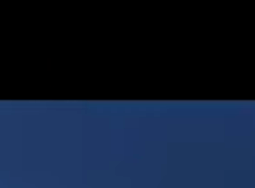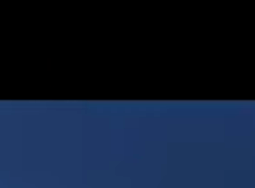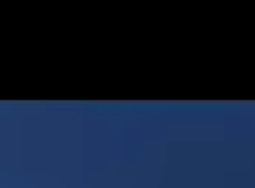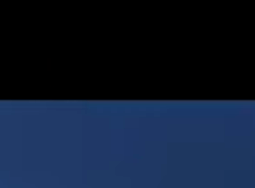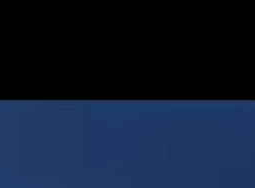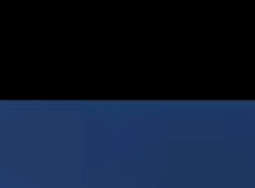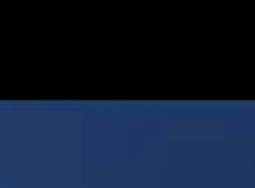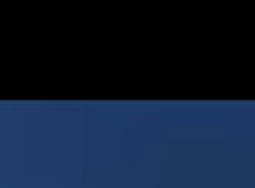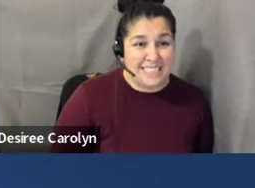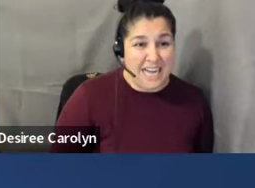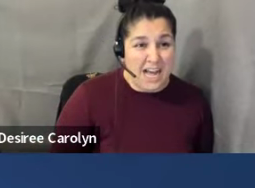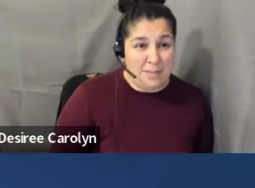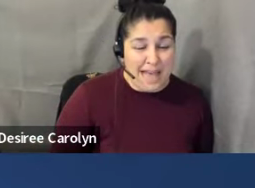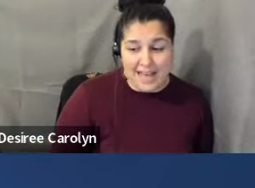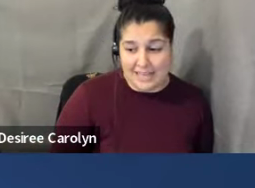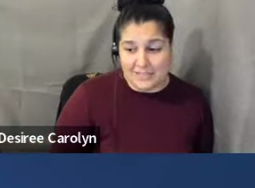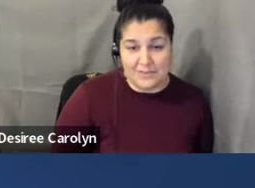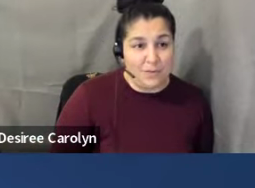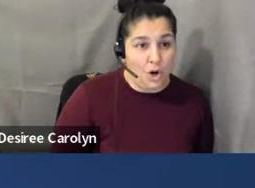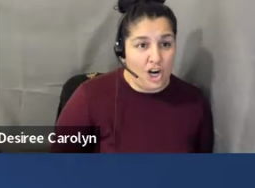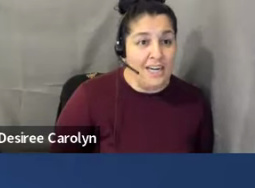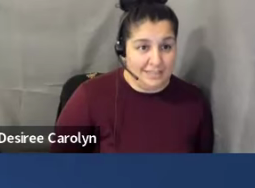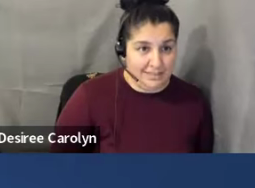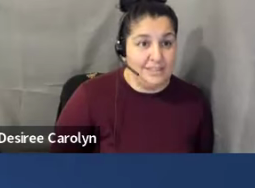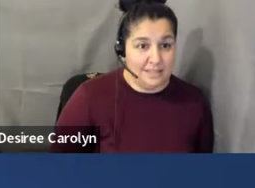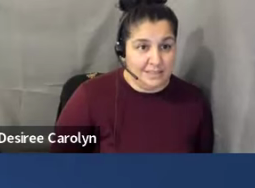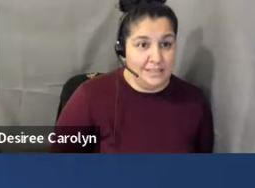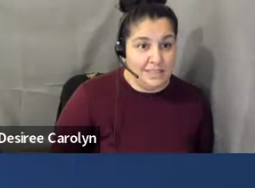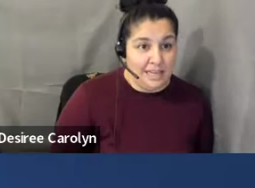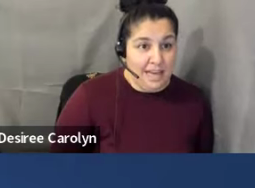Okay. We have a hard stop at 4.